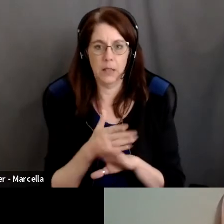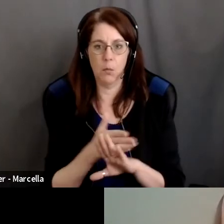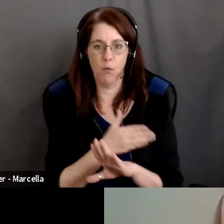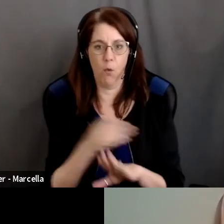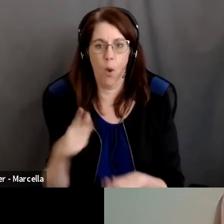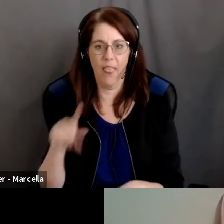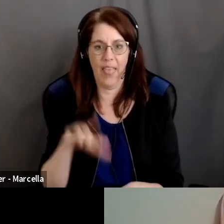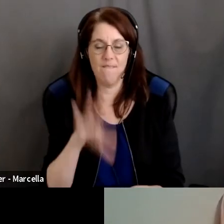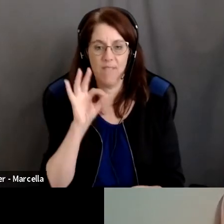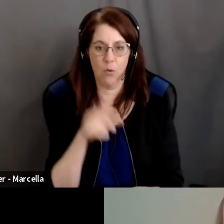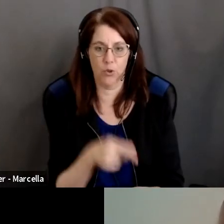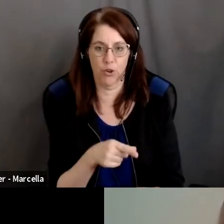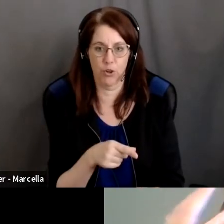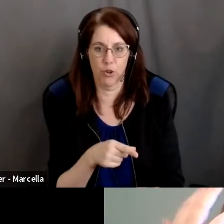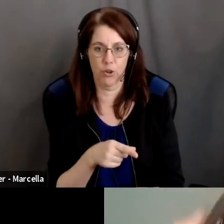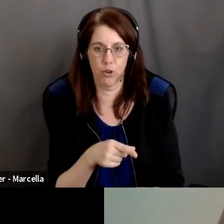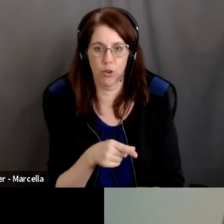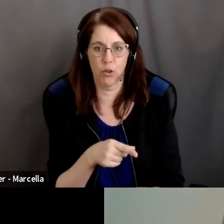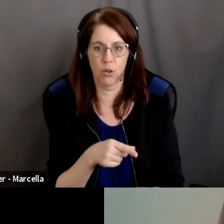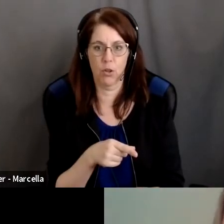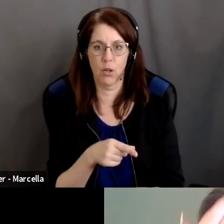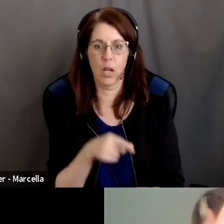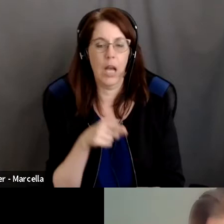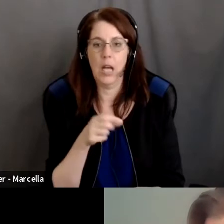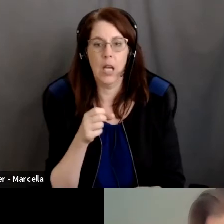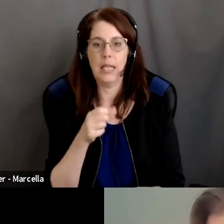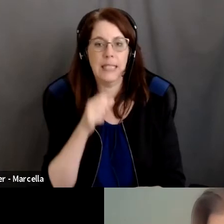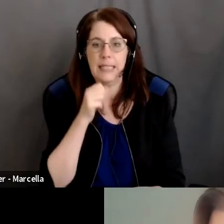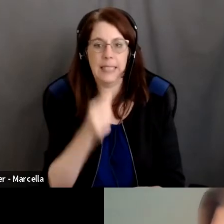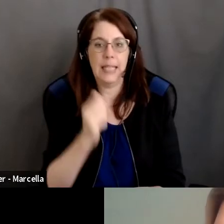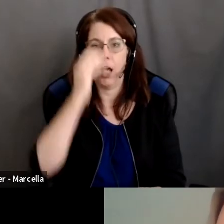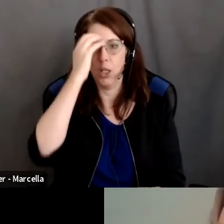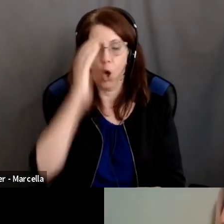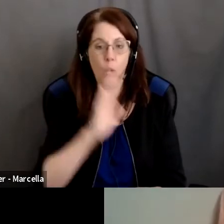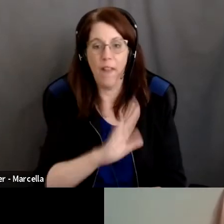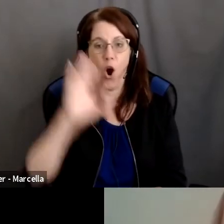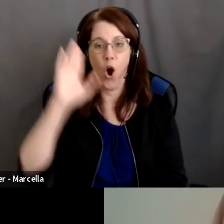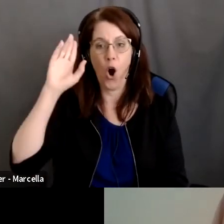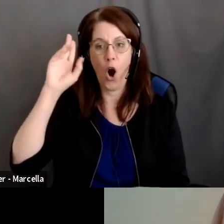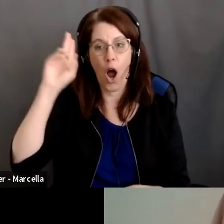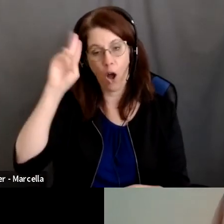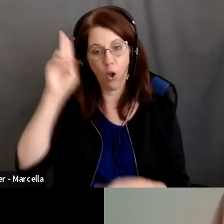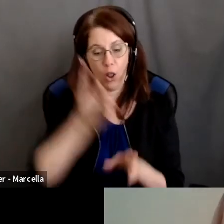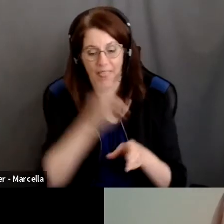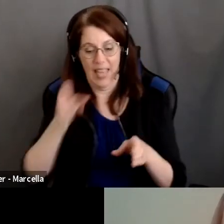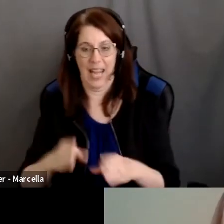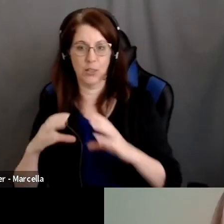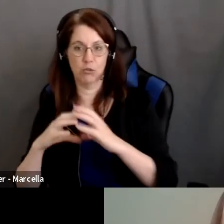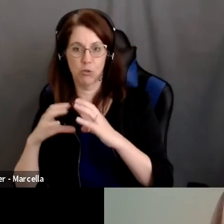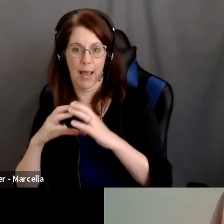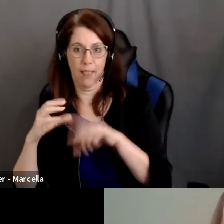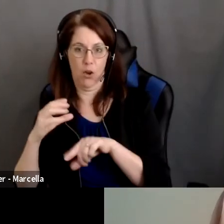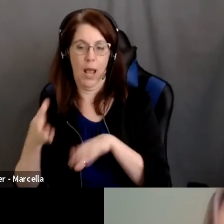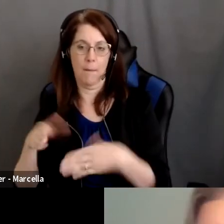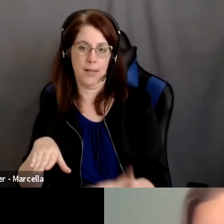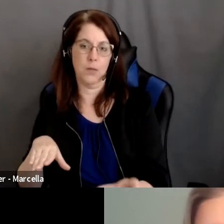her, and did not know that her uncle that was in the trailer next to her had passed away.